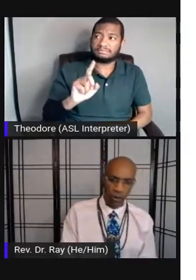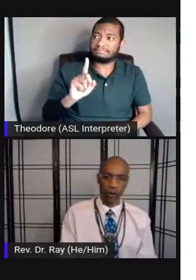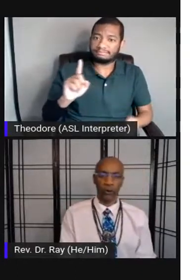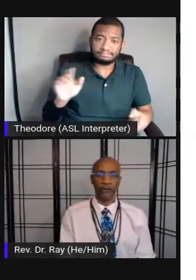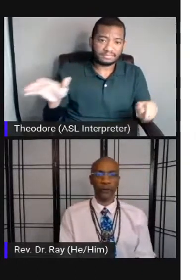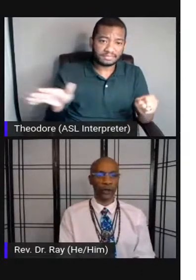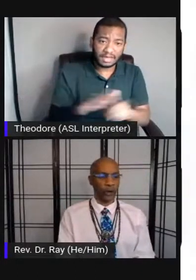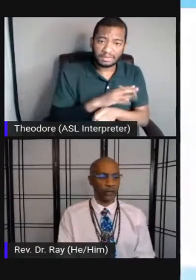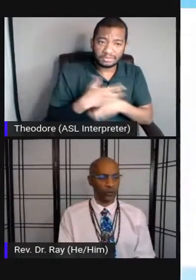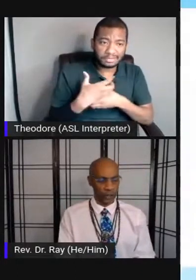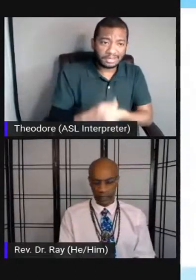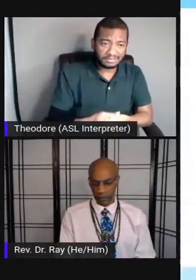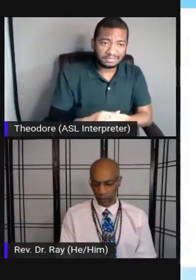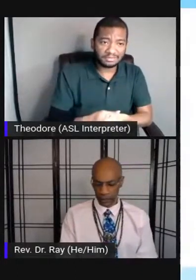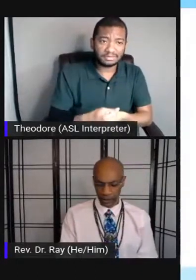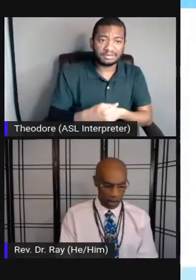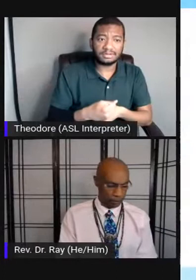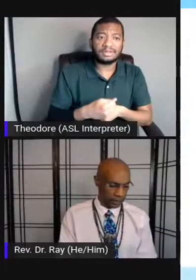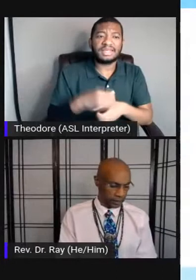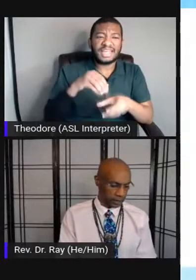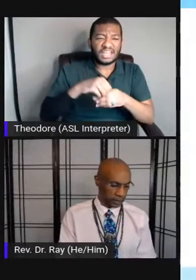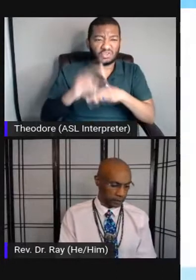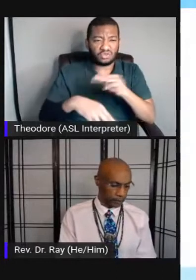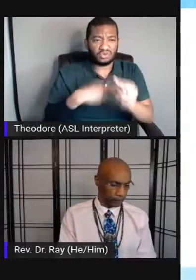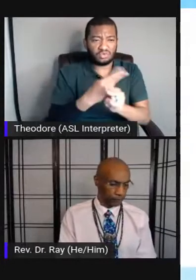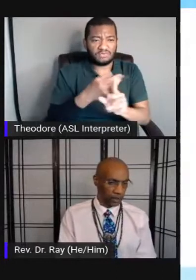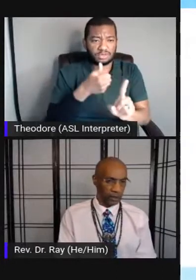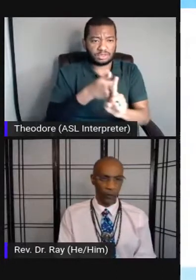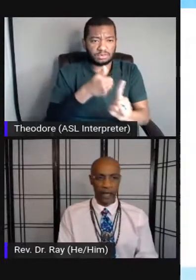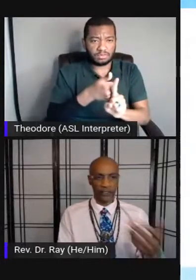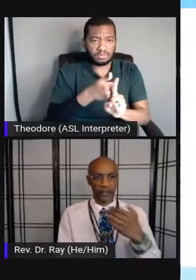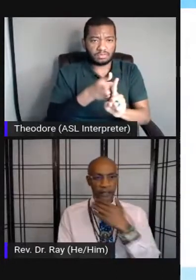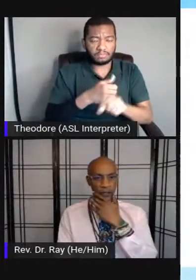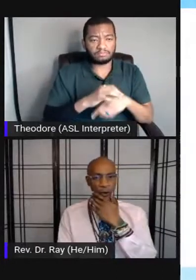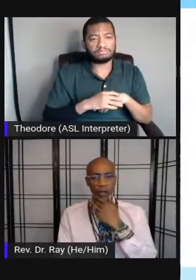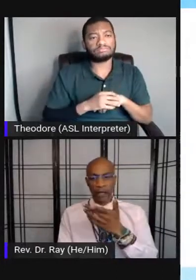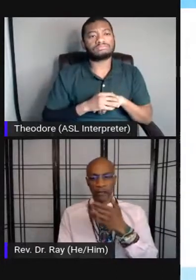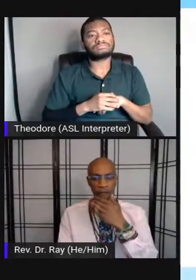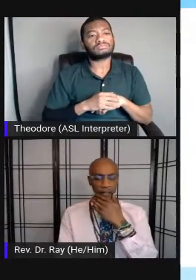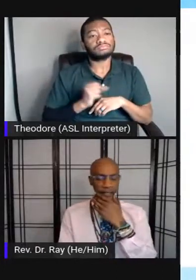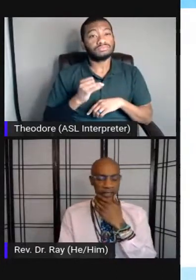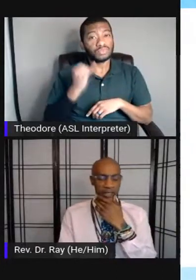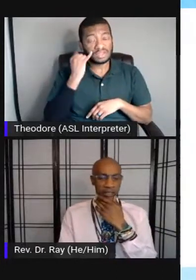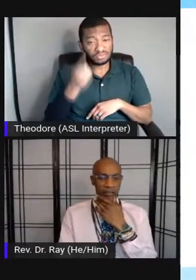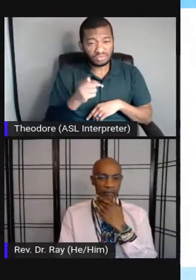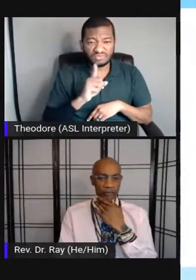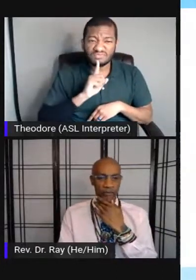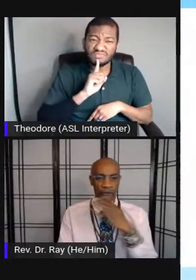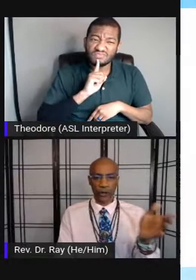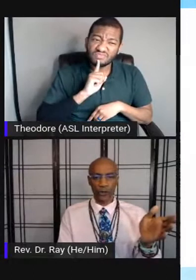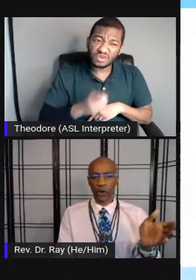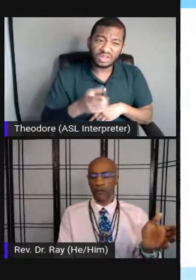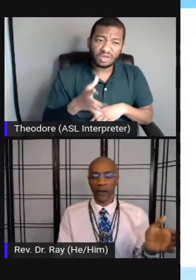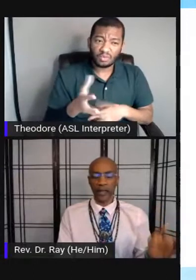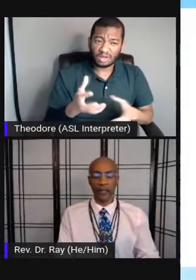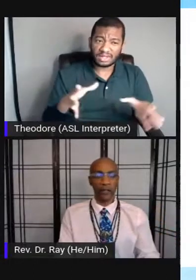So if we're going to really, really jump into this, then we have to say, so as Sophocles says, for